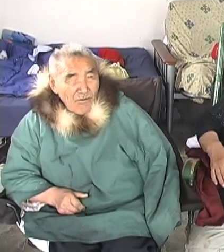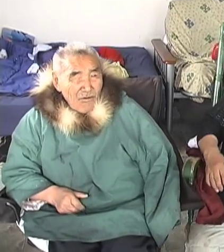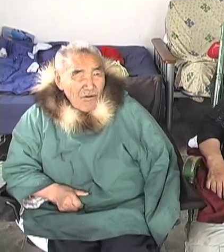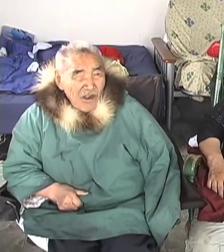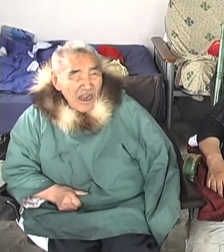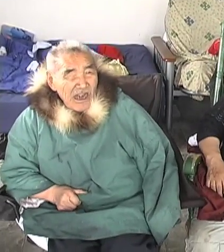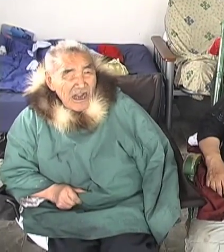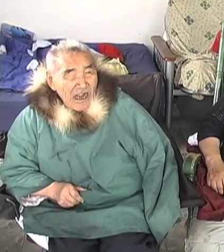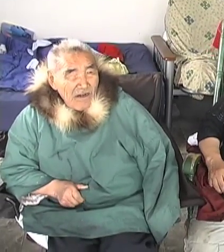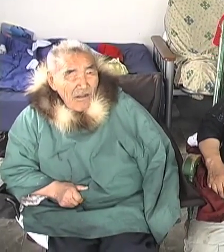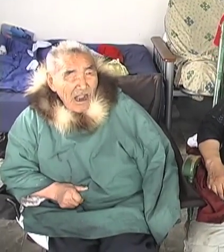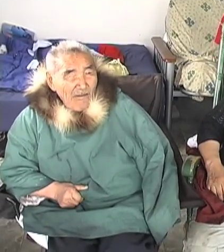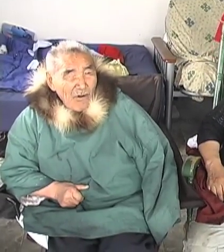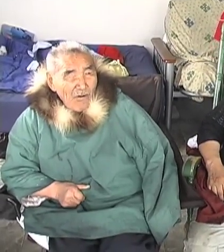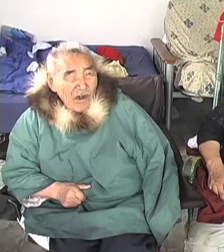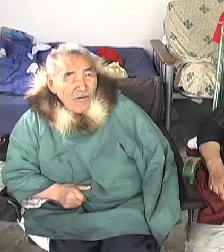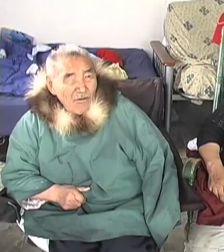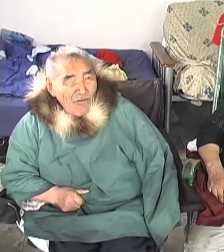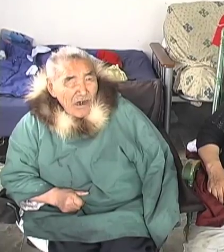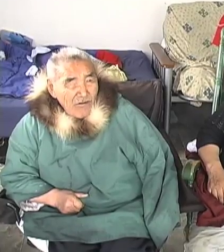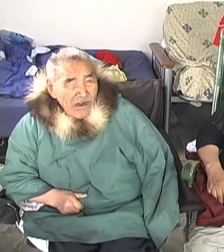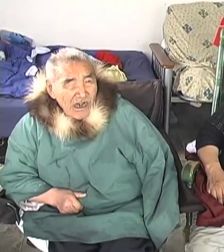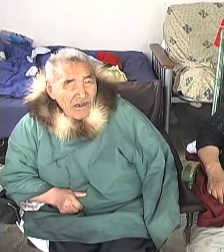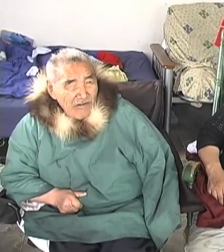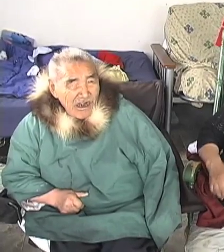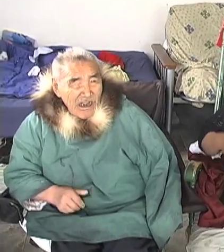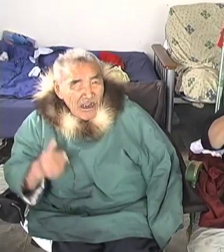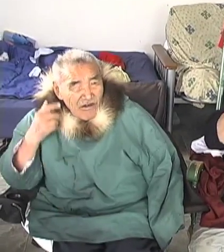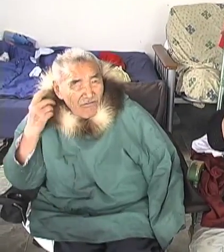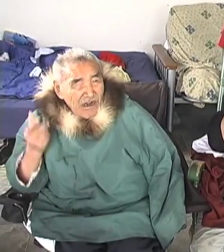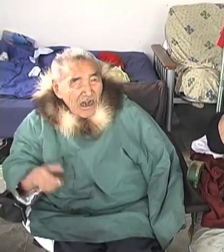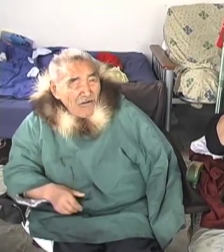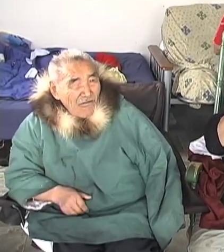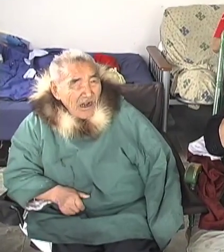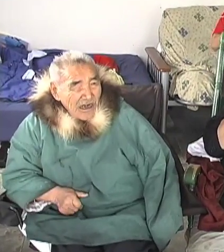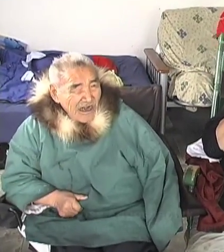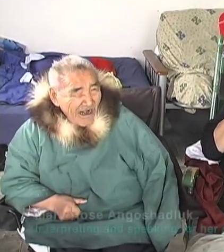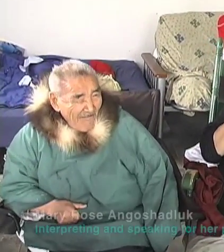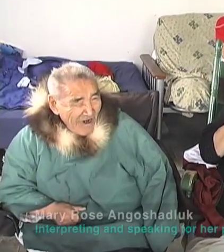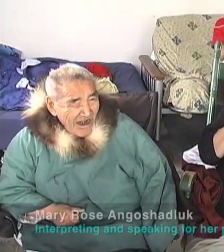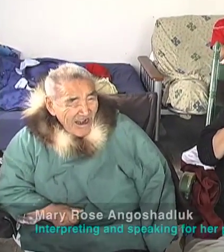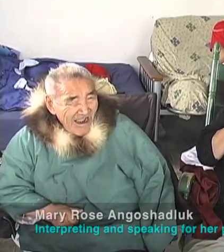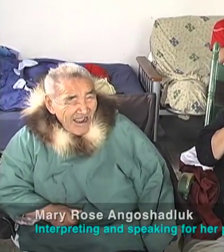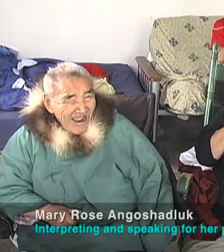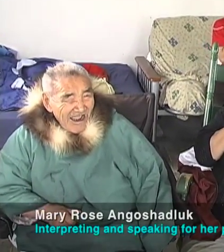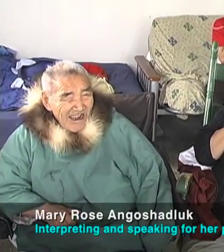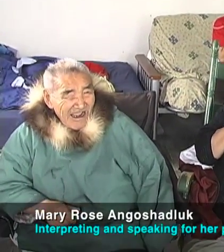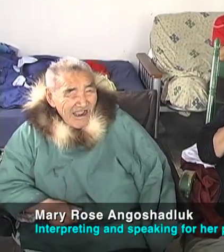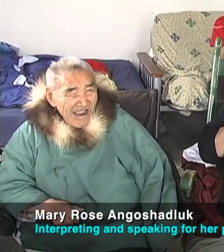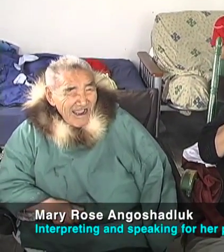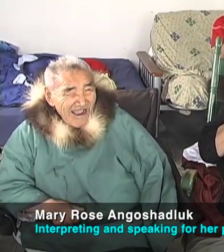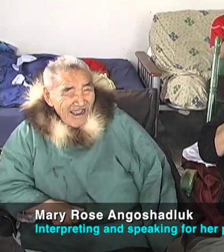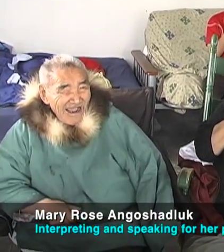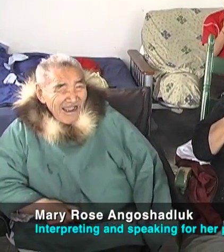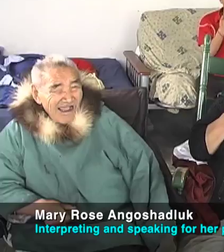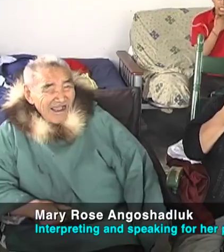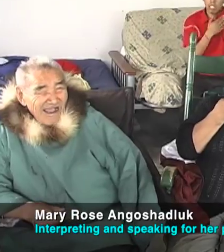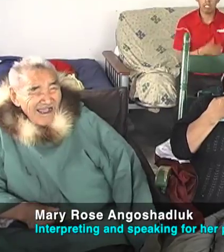loko hindi ka na ba o kaya na isa ka tuwak na sakit na ba. They